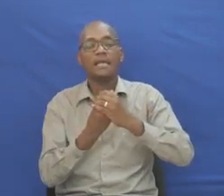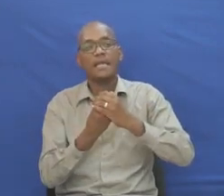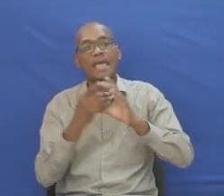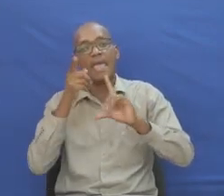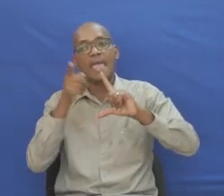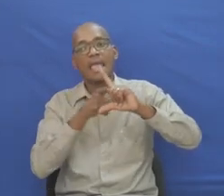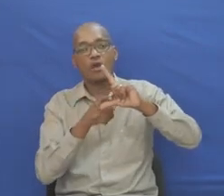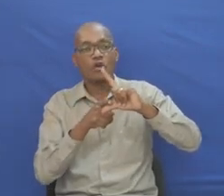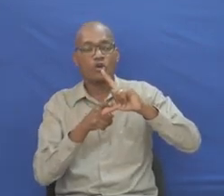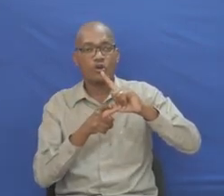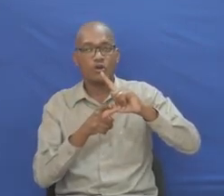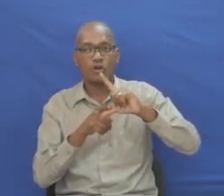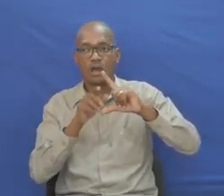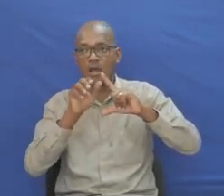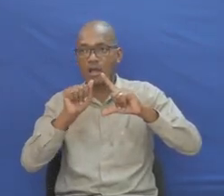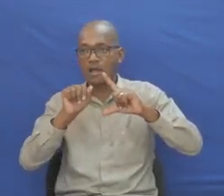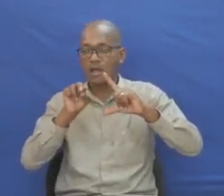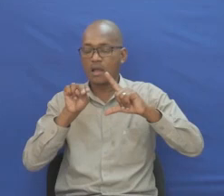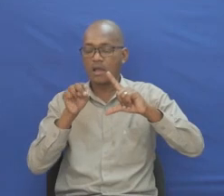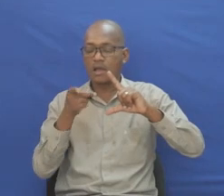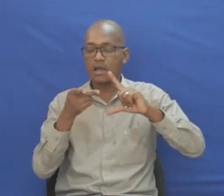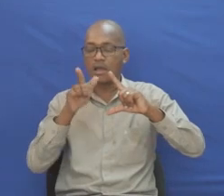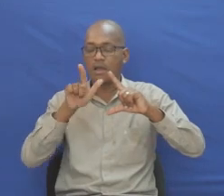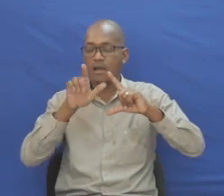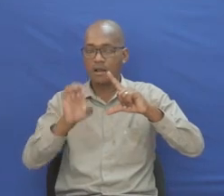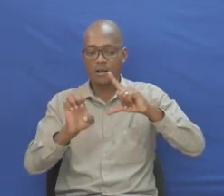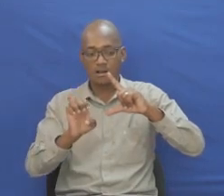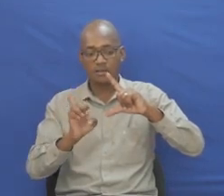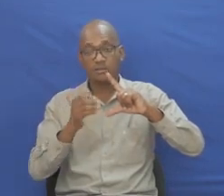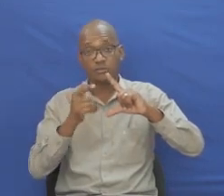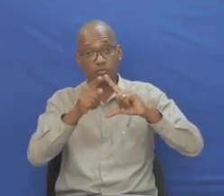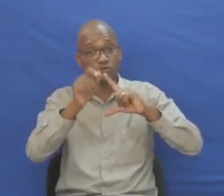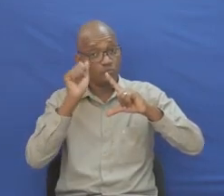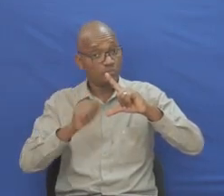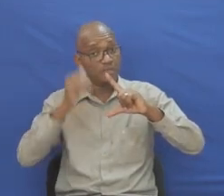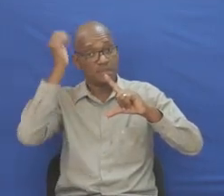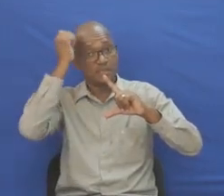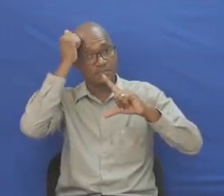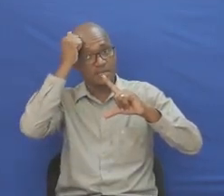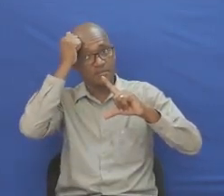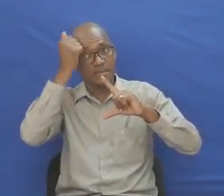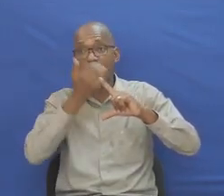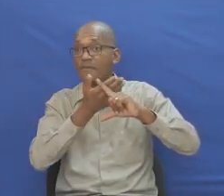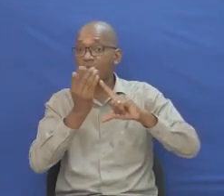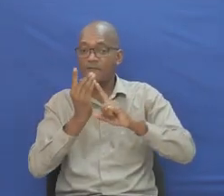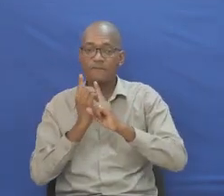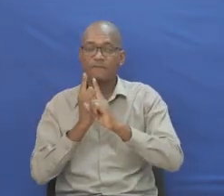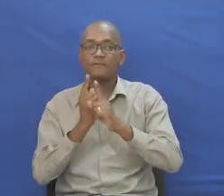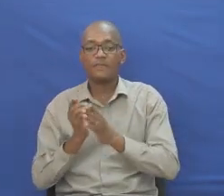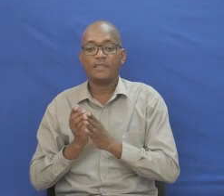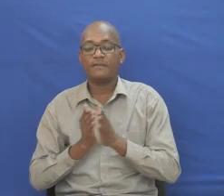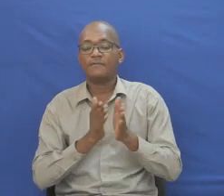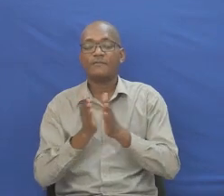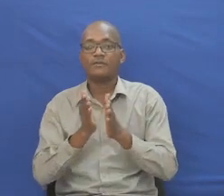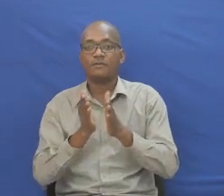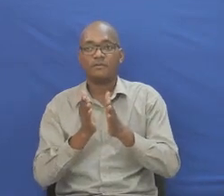Included angle. That is the first thing that we need to remember before we derive our formula. The second concept we need